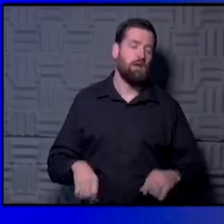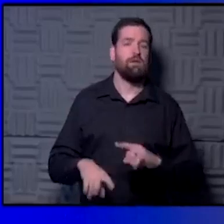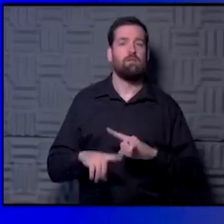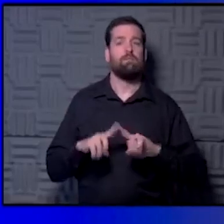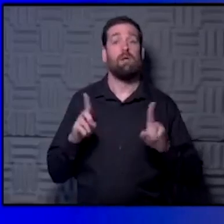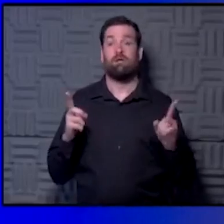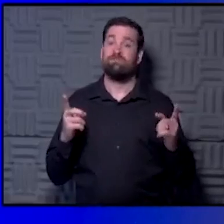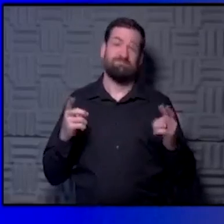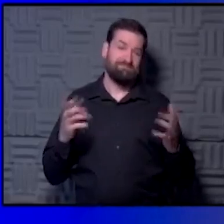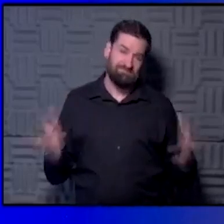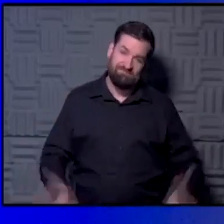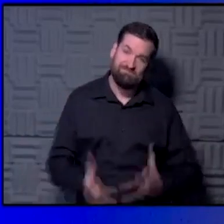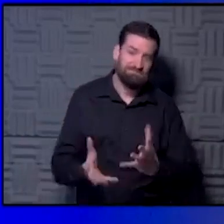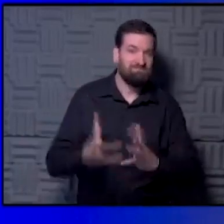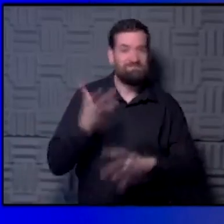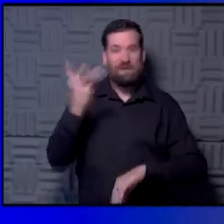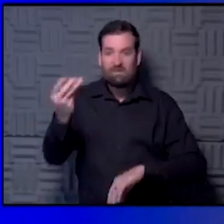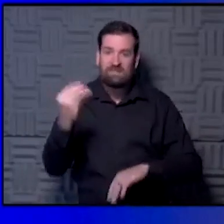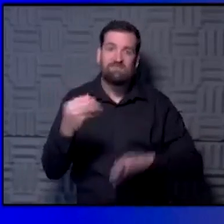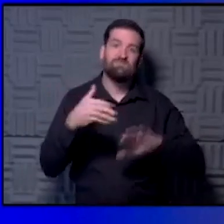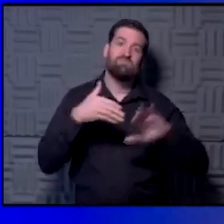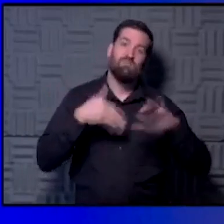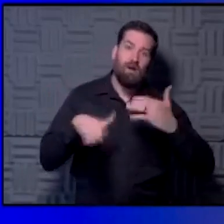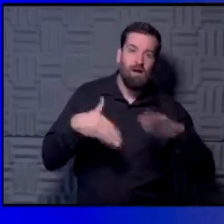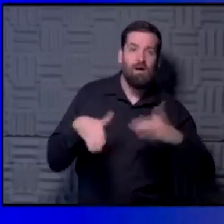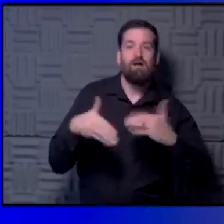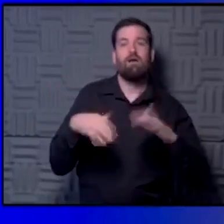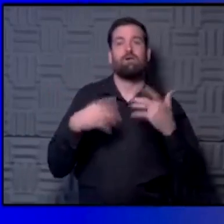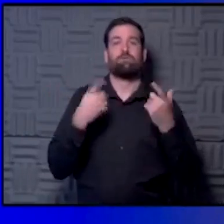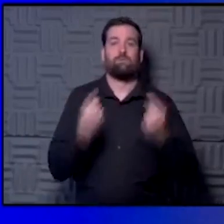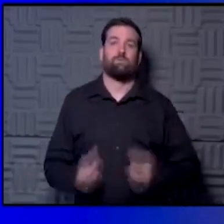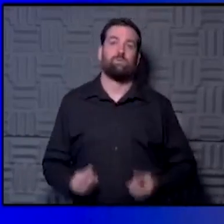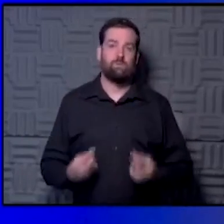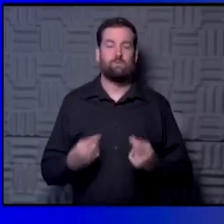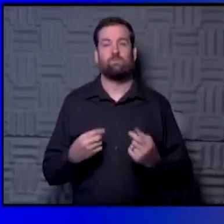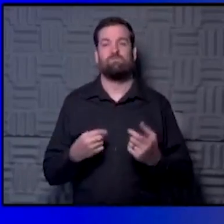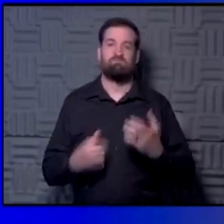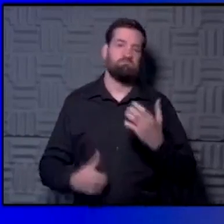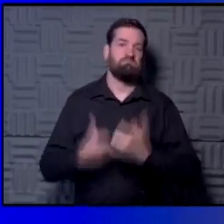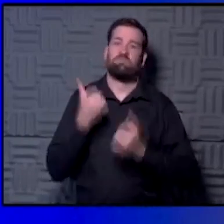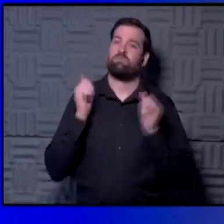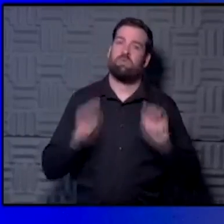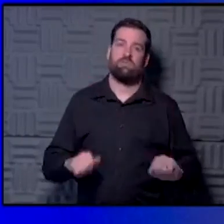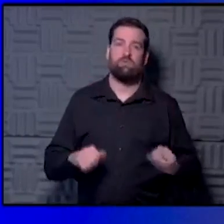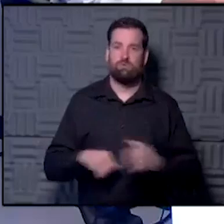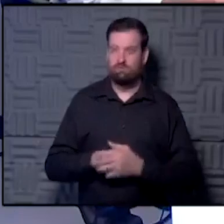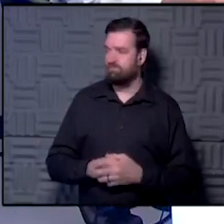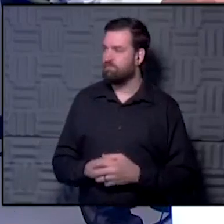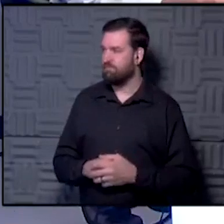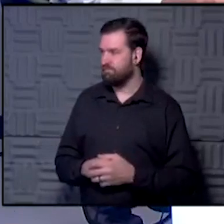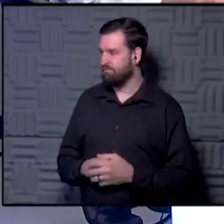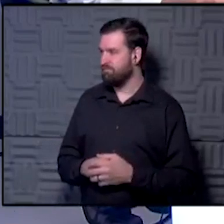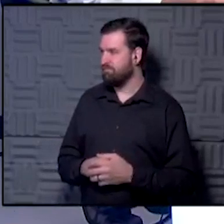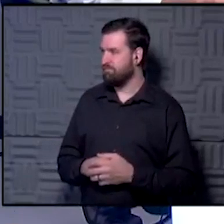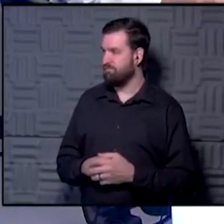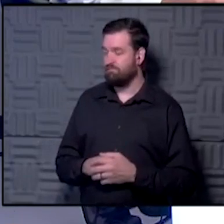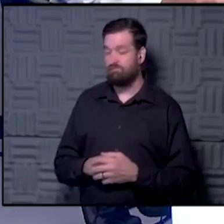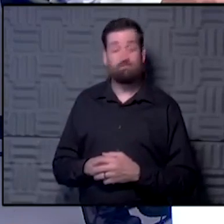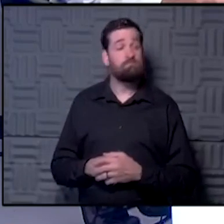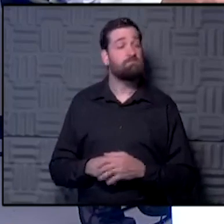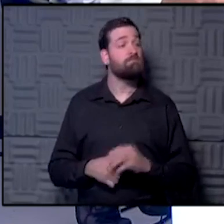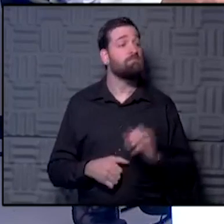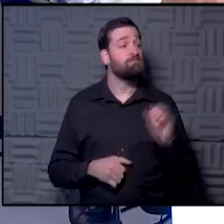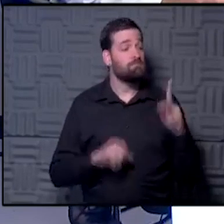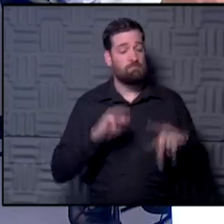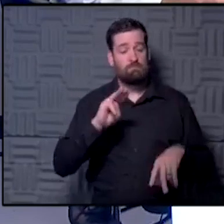certainly, we're always encouraging get out and walk and doing all those things, get out as much as possible. Yeah, let's do that.